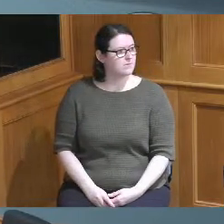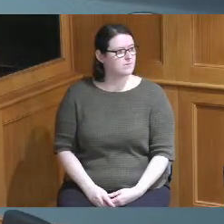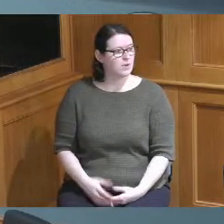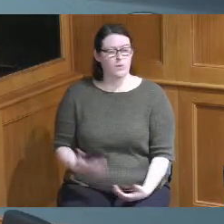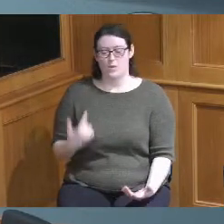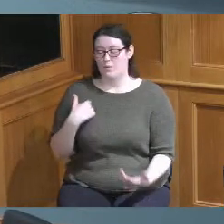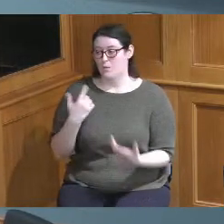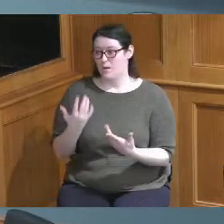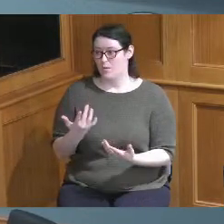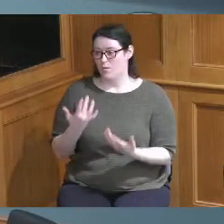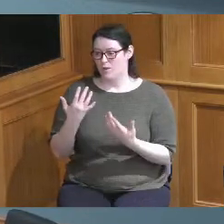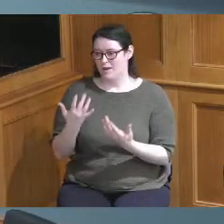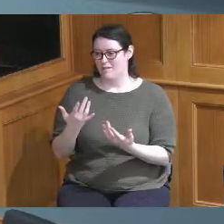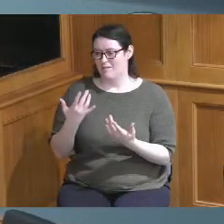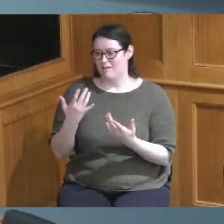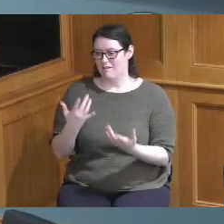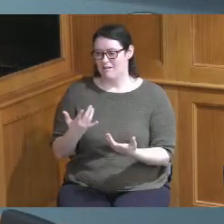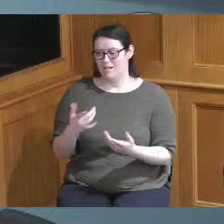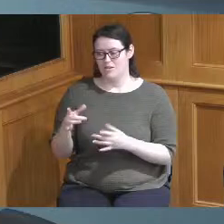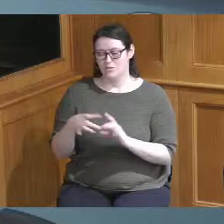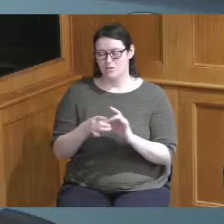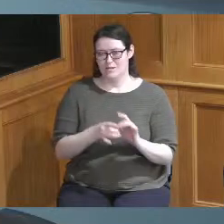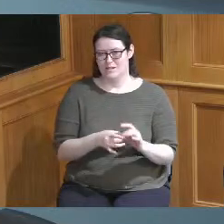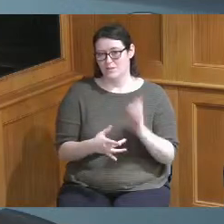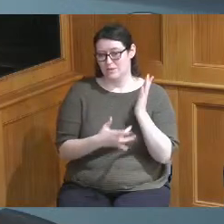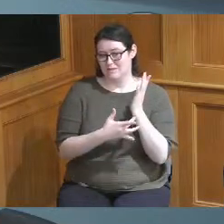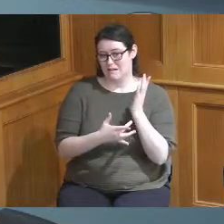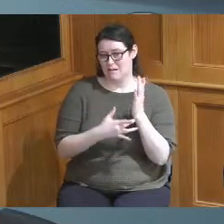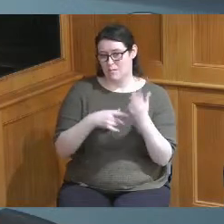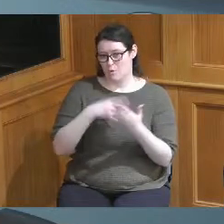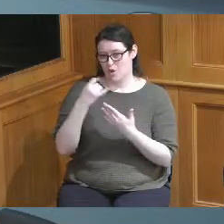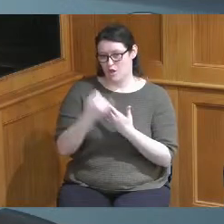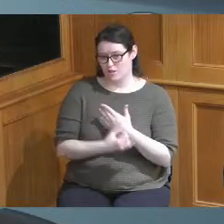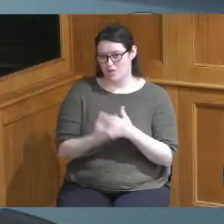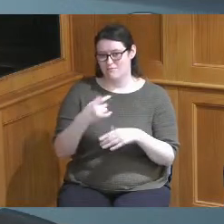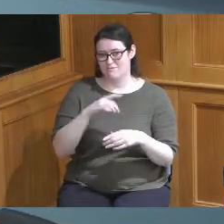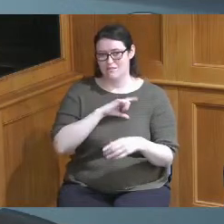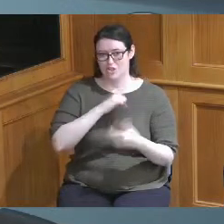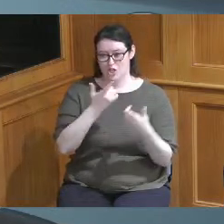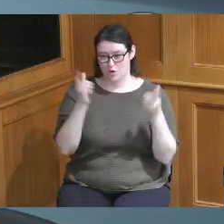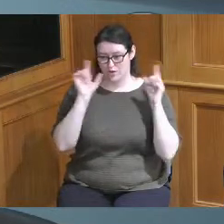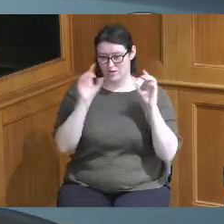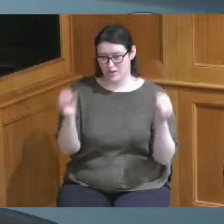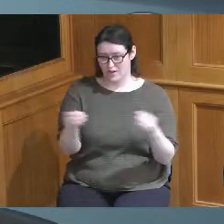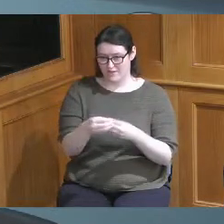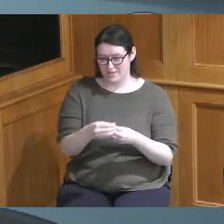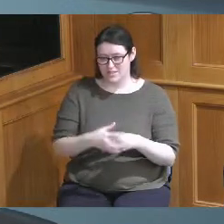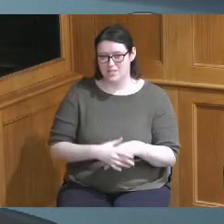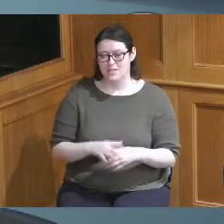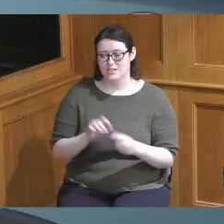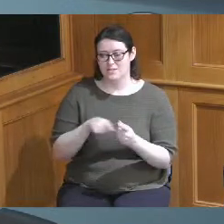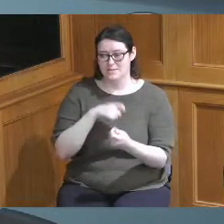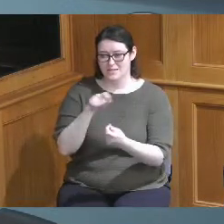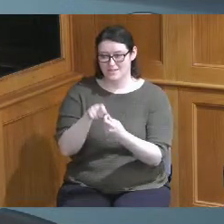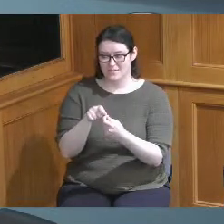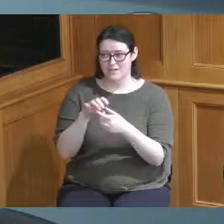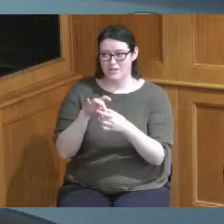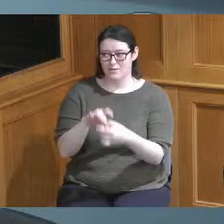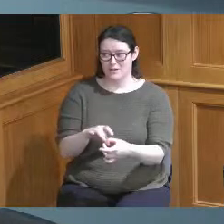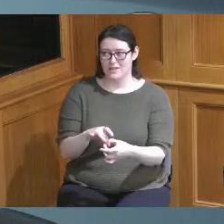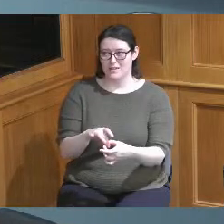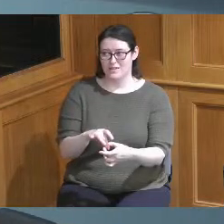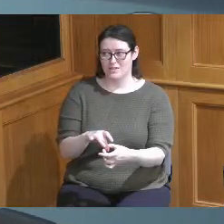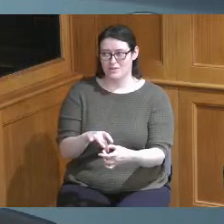we're waiting, Commissioner, so this is related to a technology project within the Sheriff's Office. Specifically, this relates to